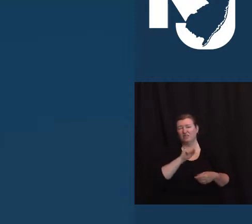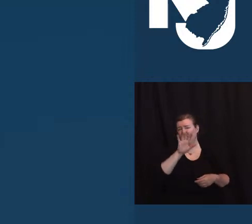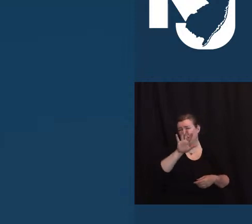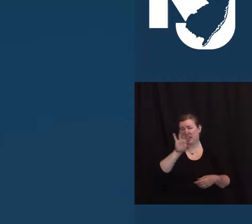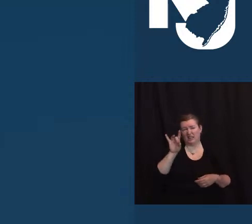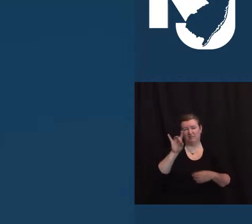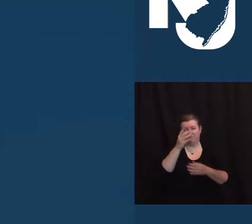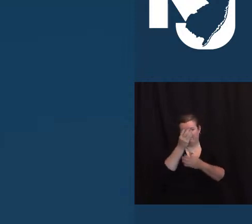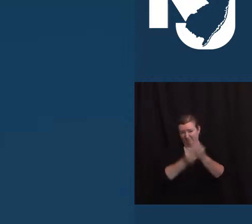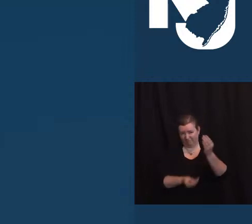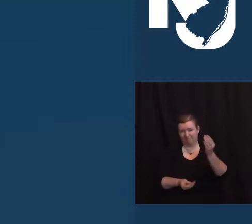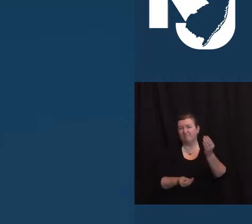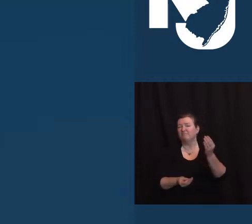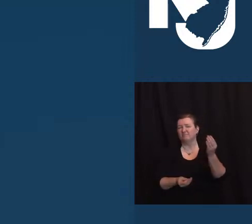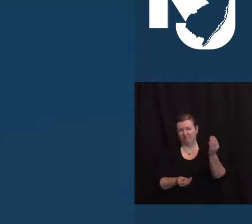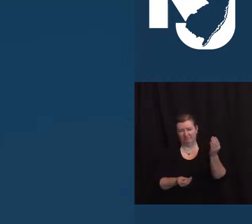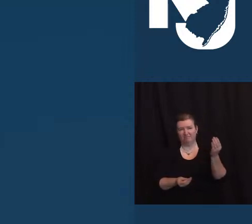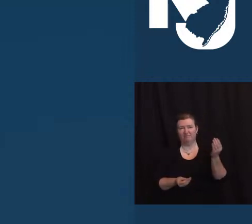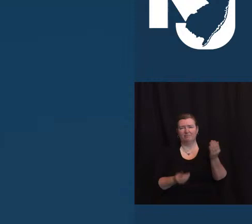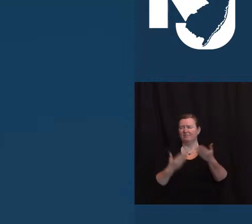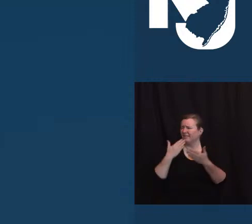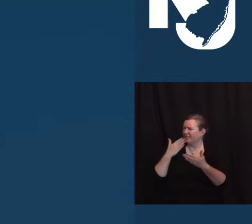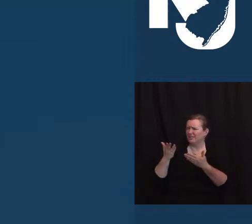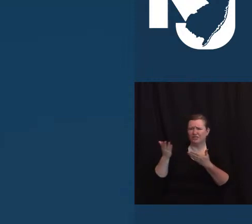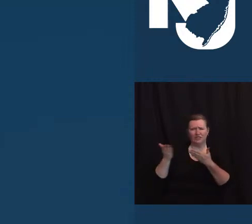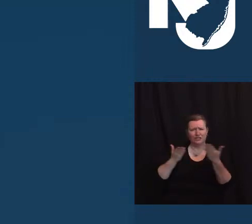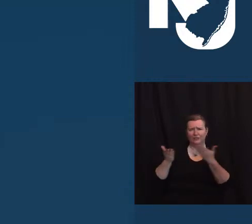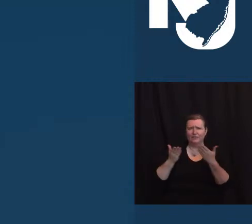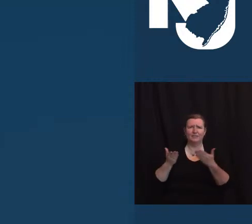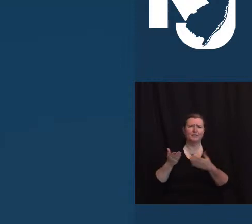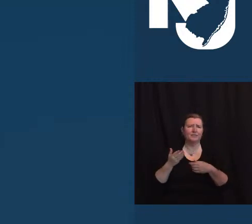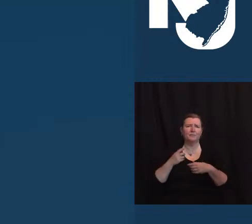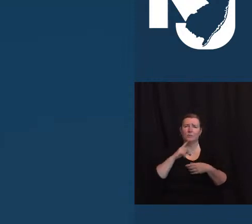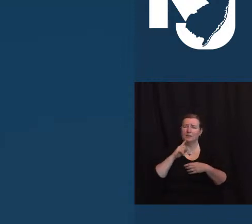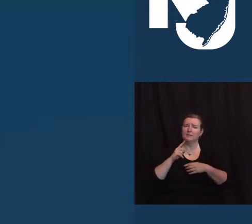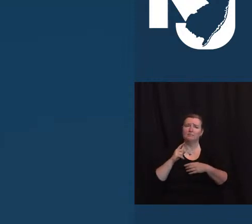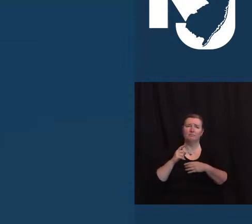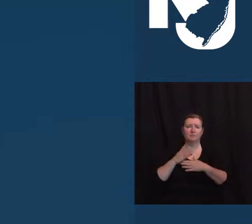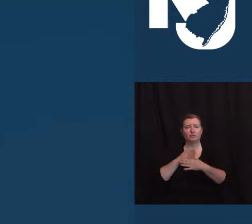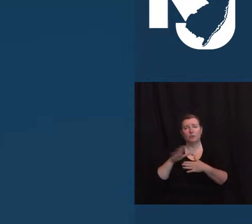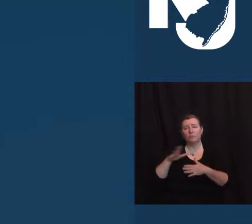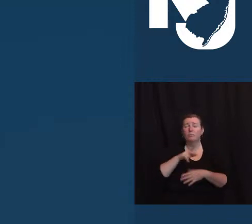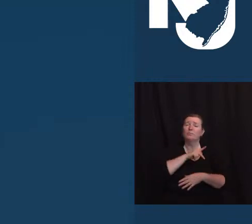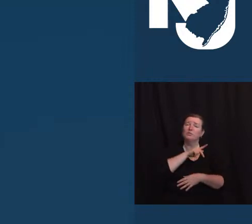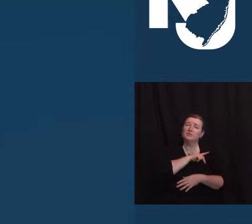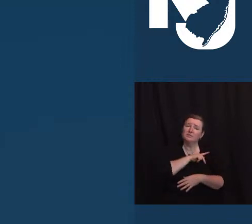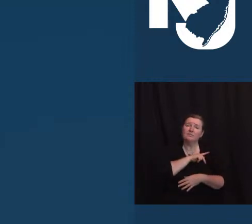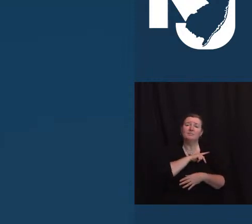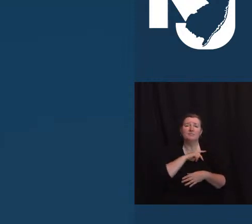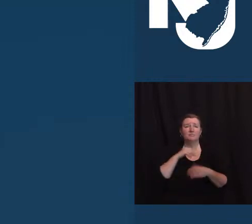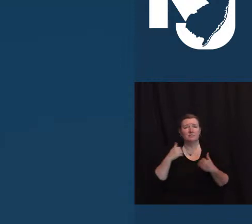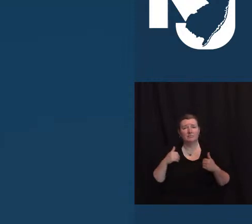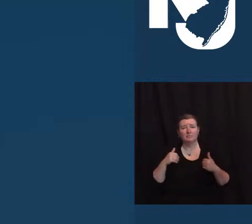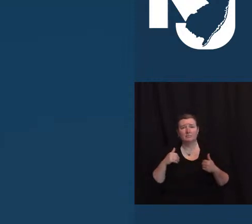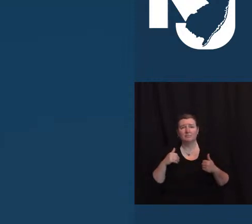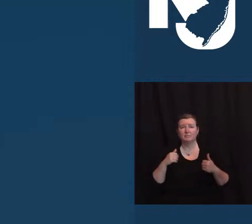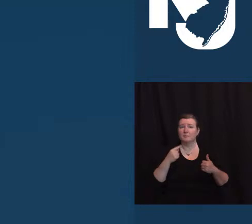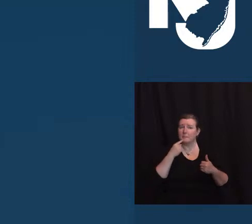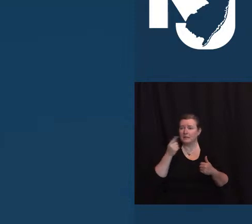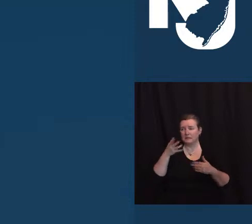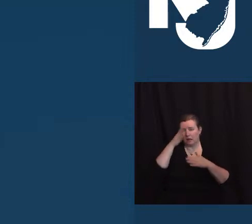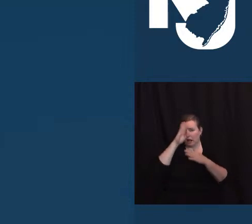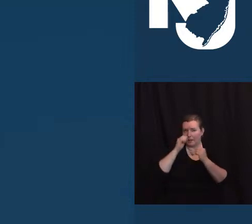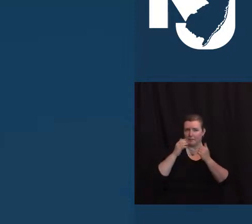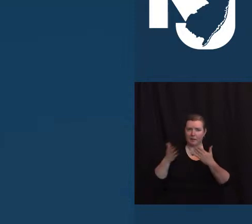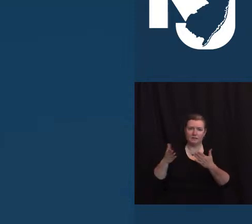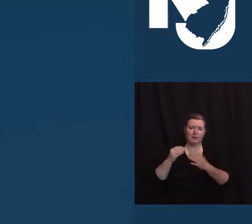We thank Thomas for his service and for sharing his personality throughout South Jersey. He will be missed, and may God bless him and watch